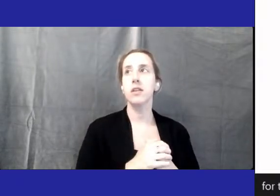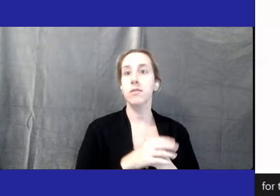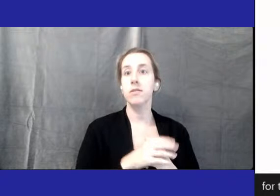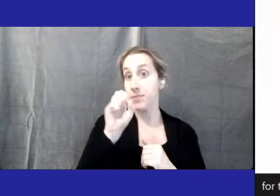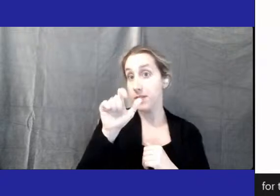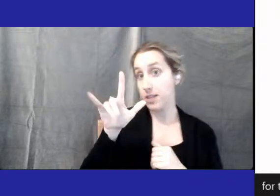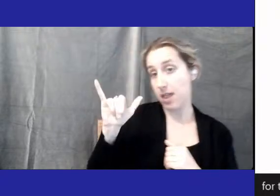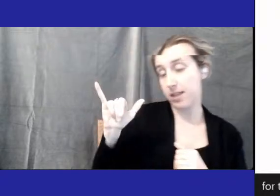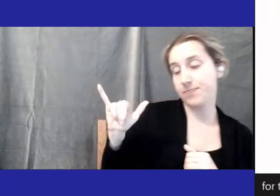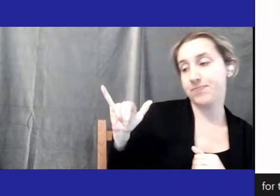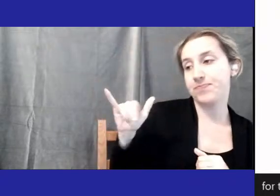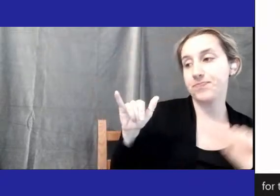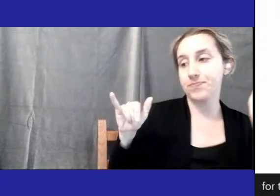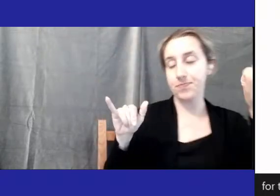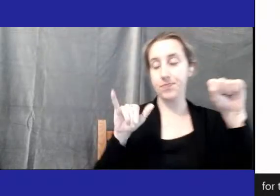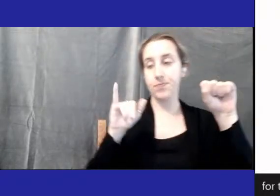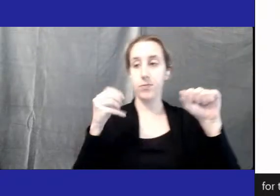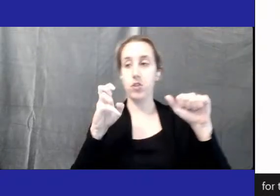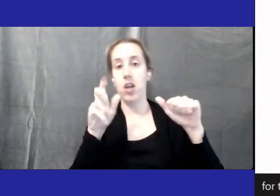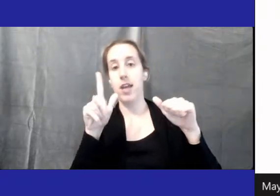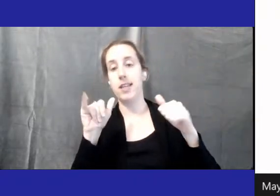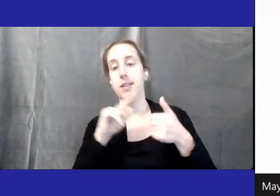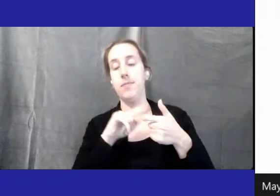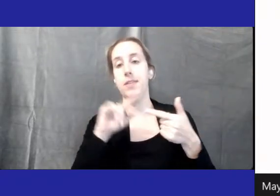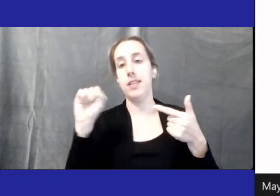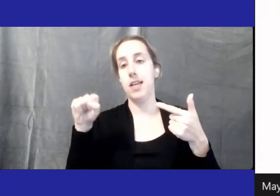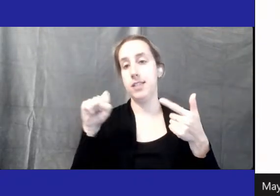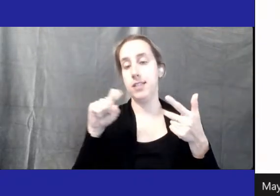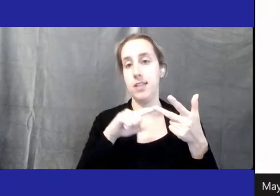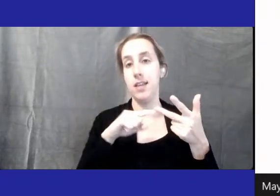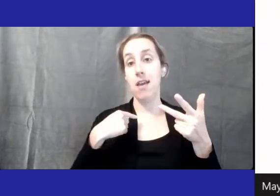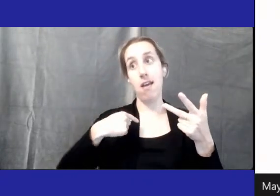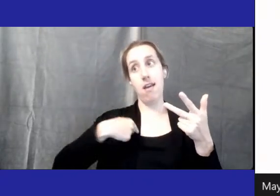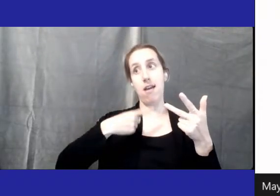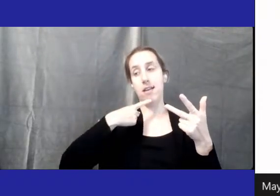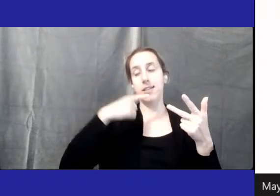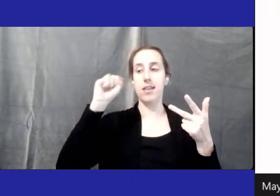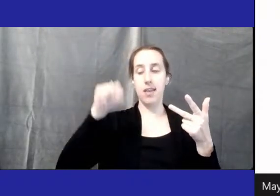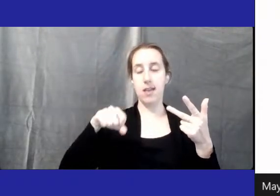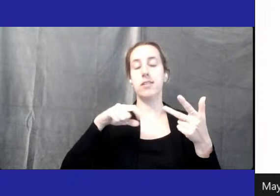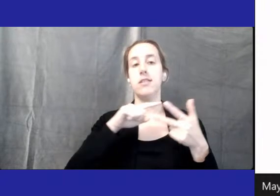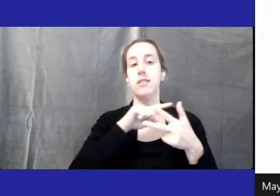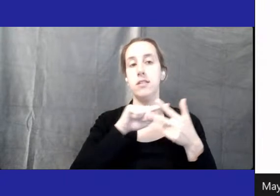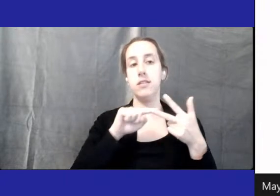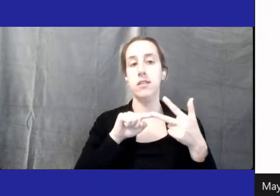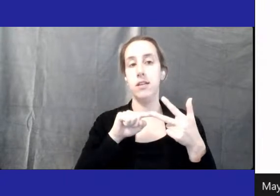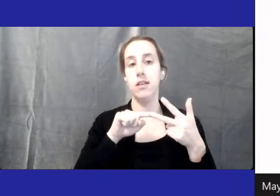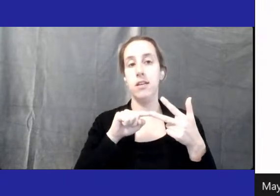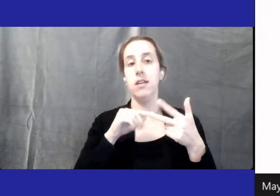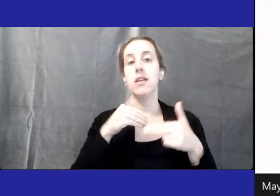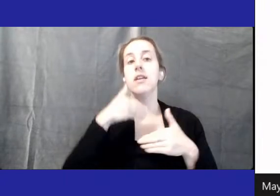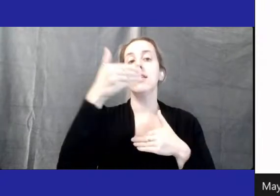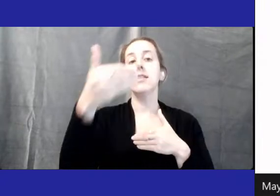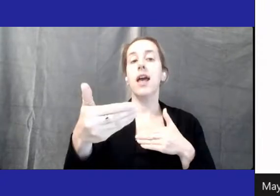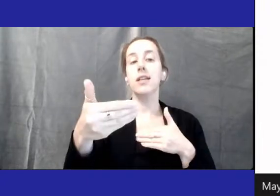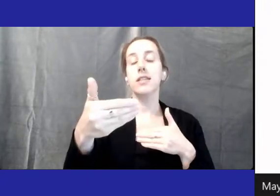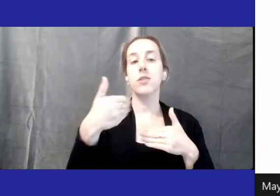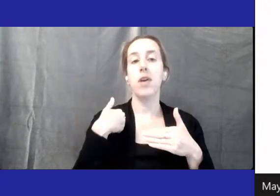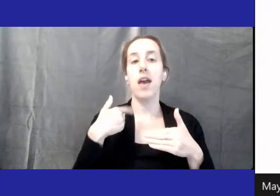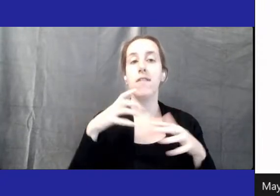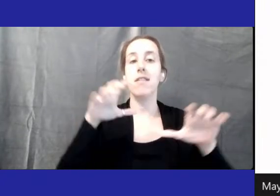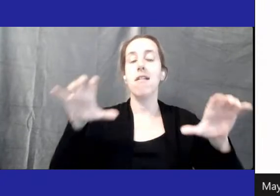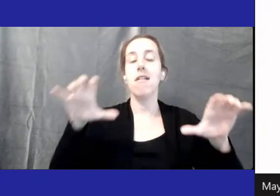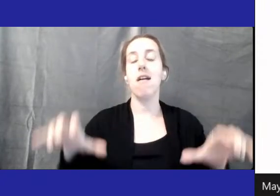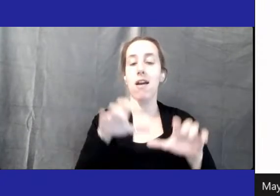Yes. Jackie? Yes. And I say yes. Next, we have an action item